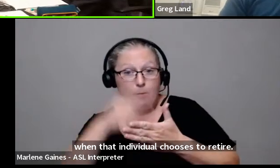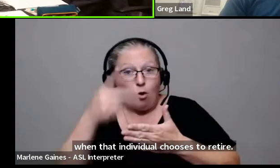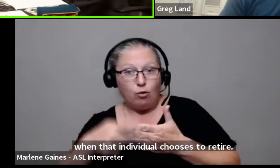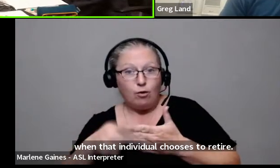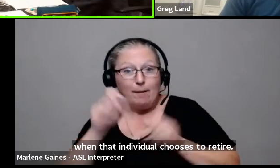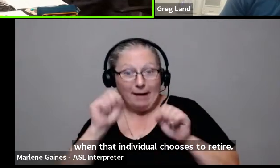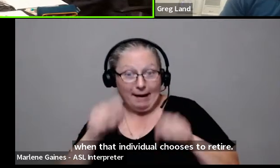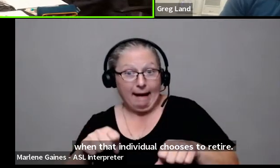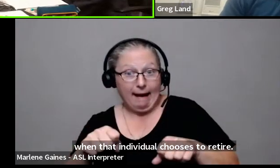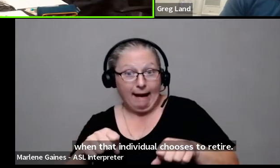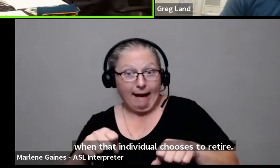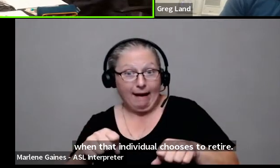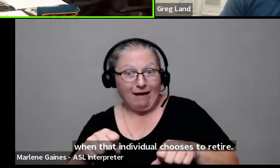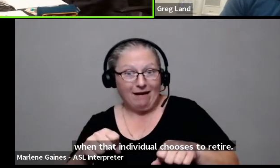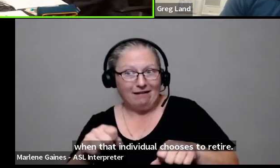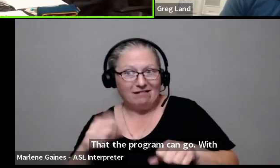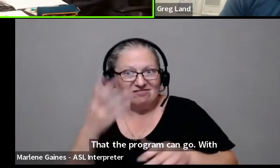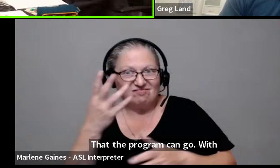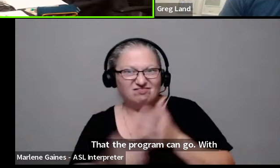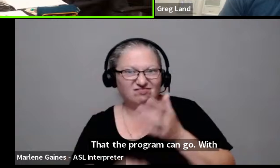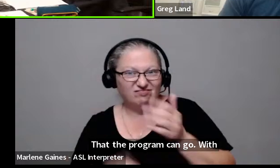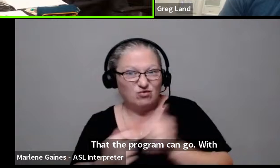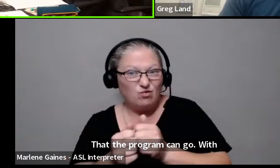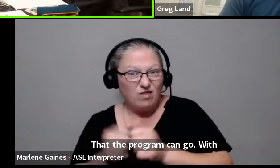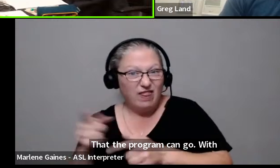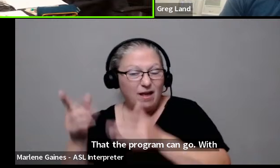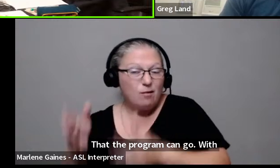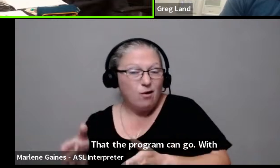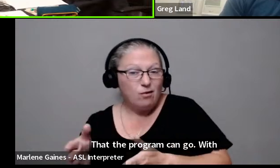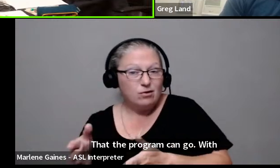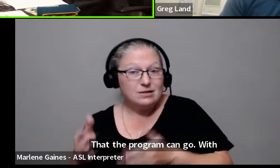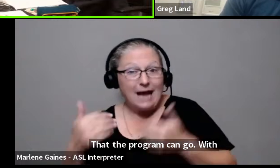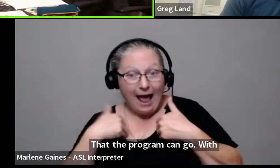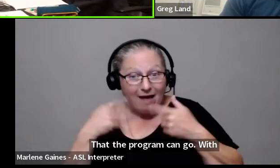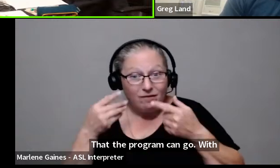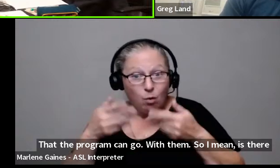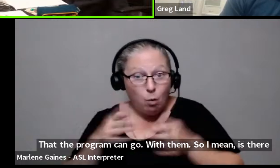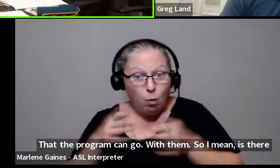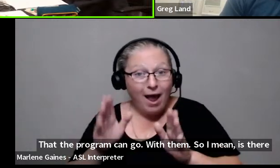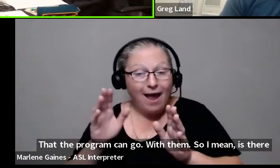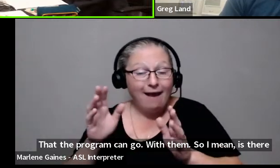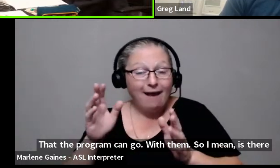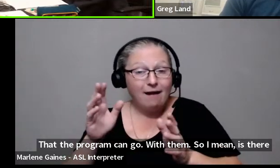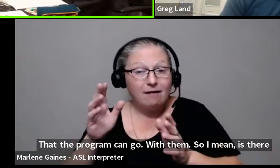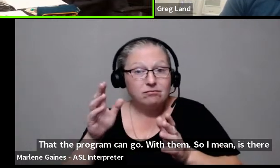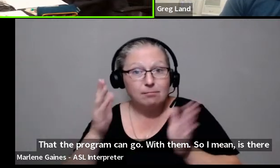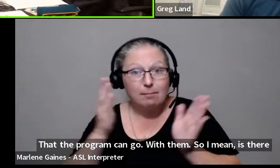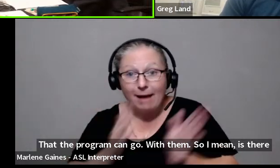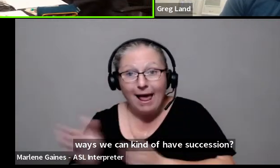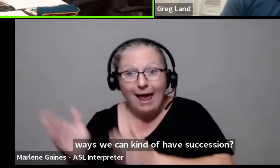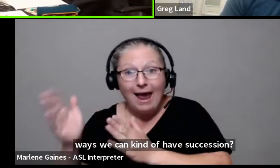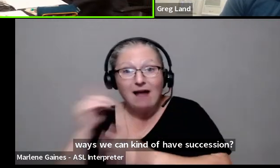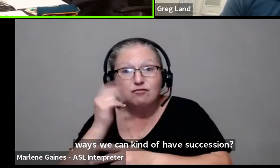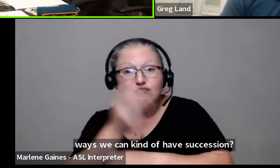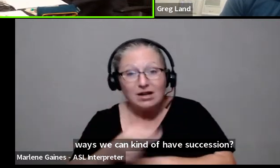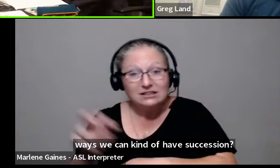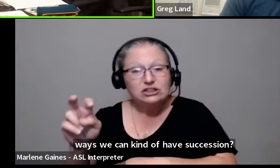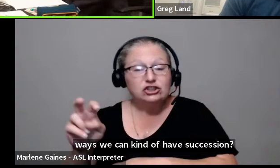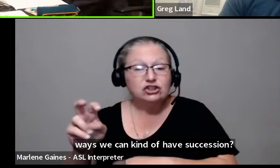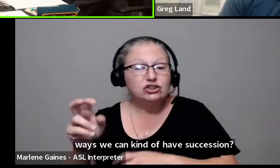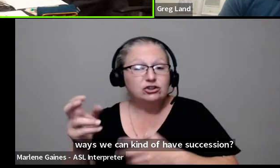go with them. So, is there ways we can kind of have succession planning or transition